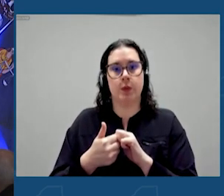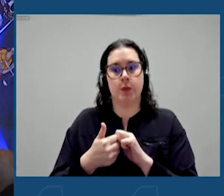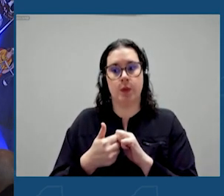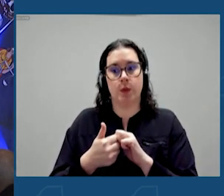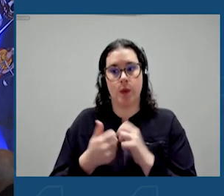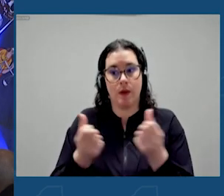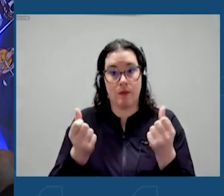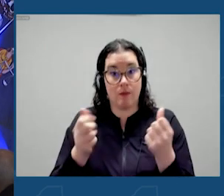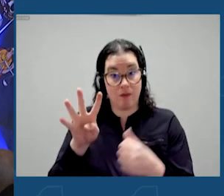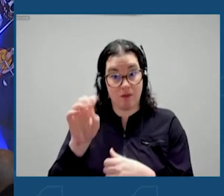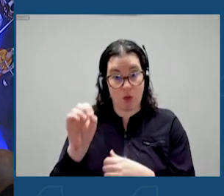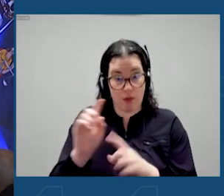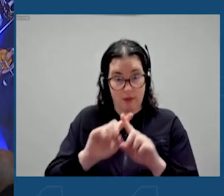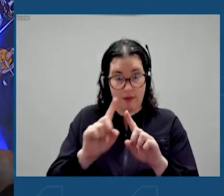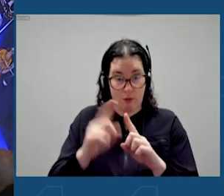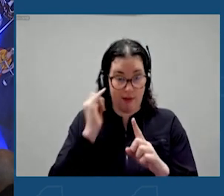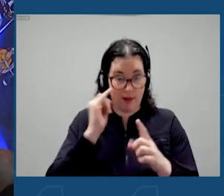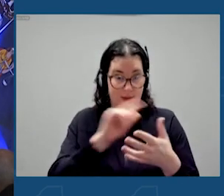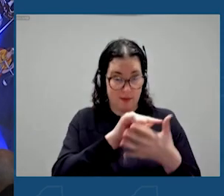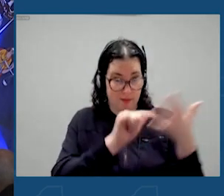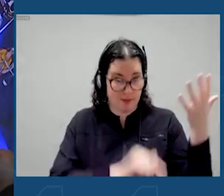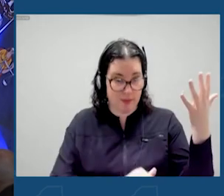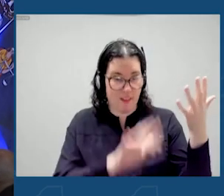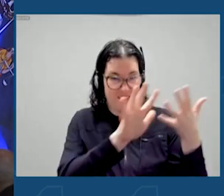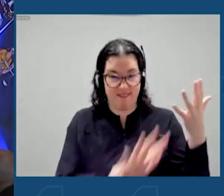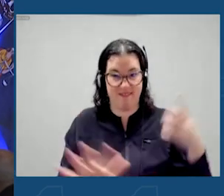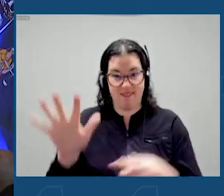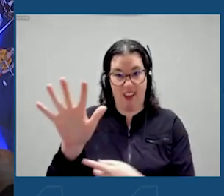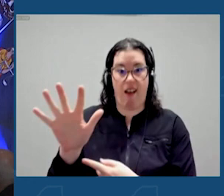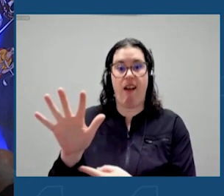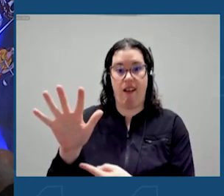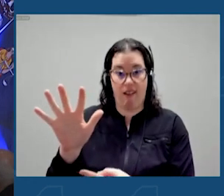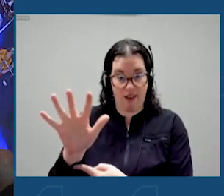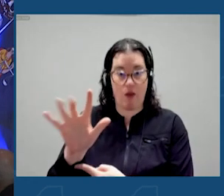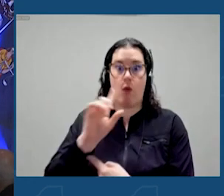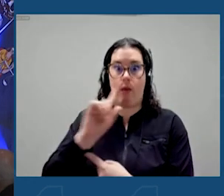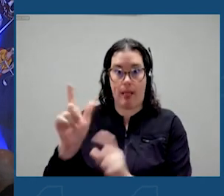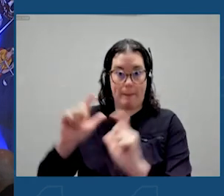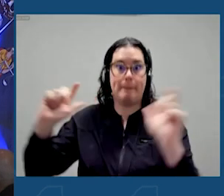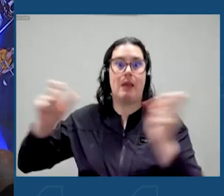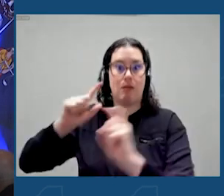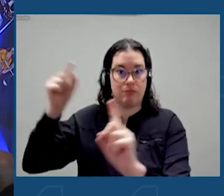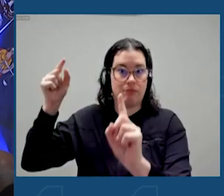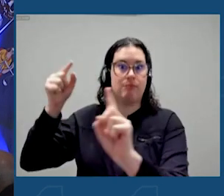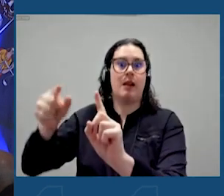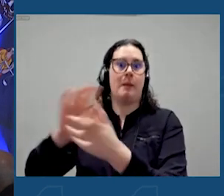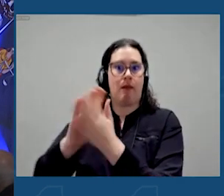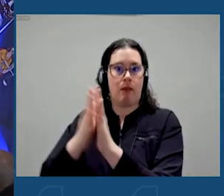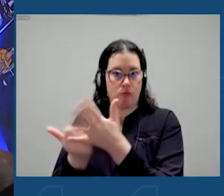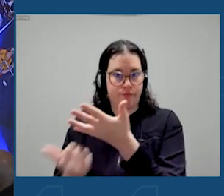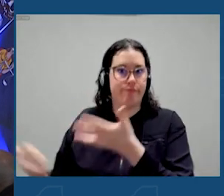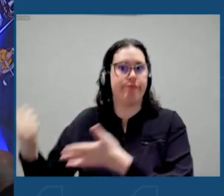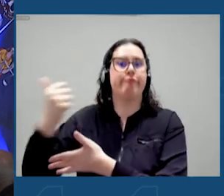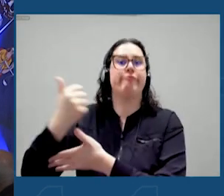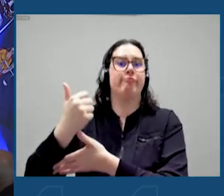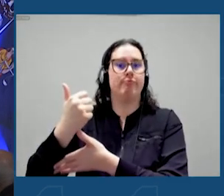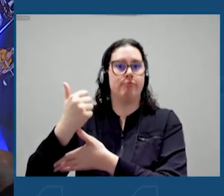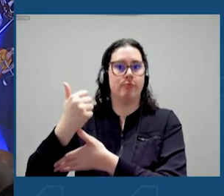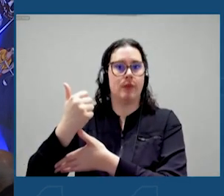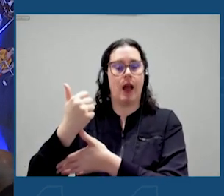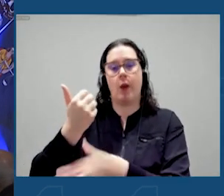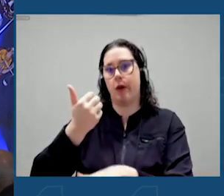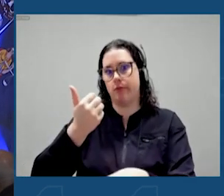ideas, 5 big ideas that we want to make sure that we are in some ways prioritizing and paying a down payment